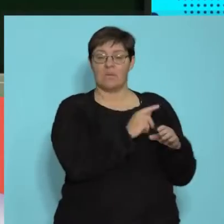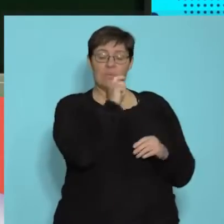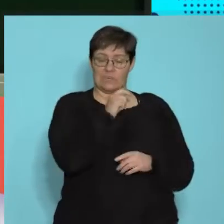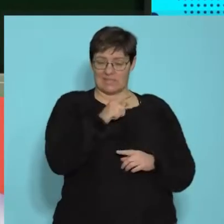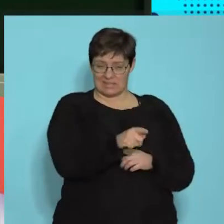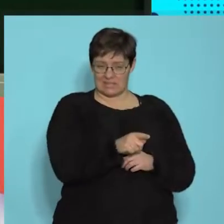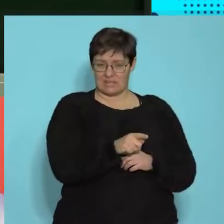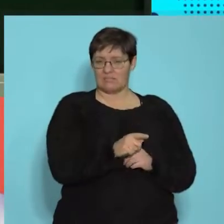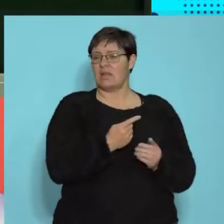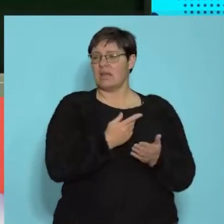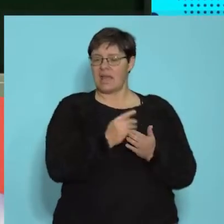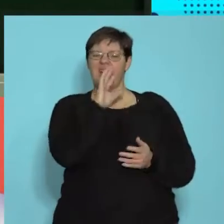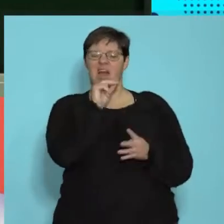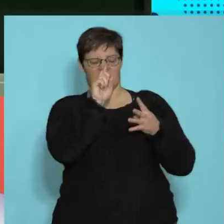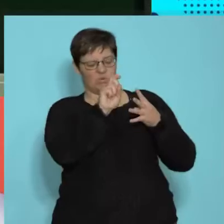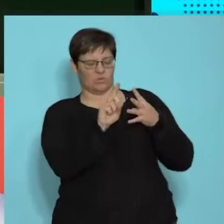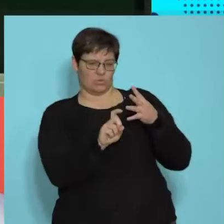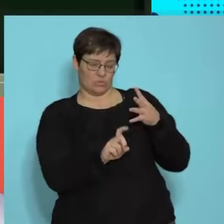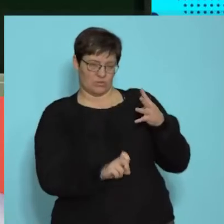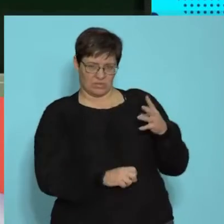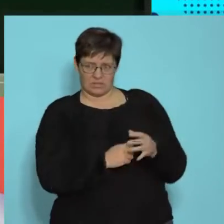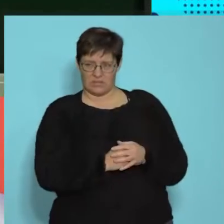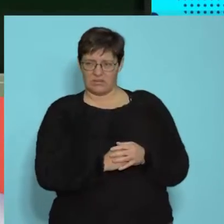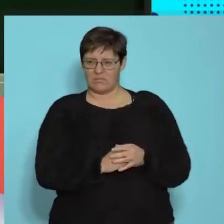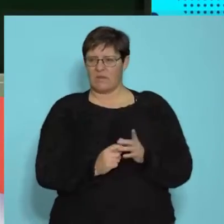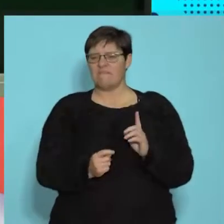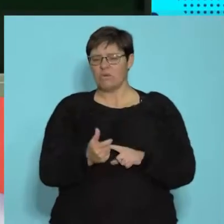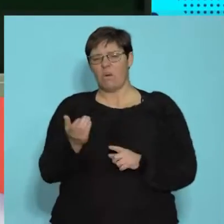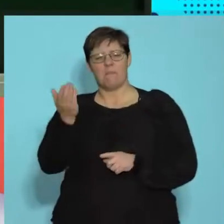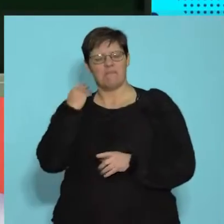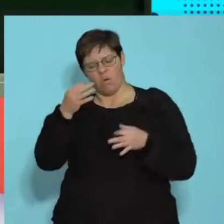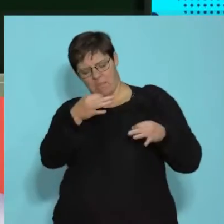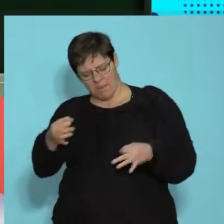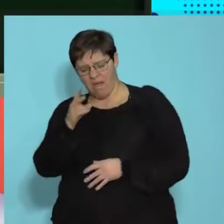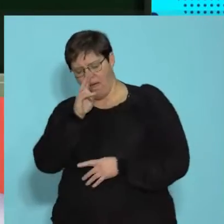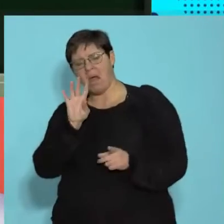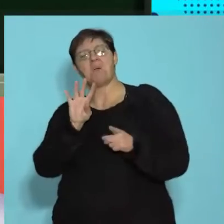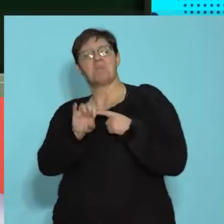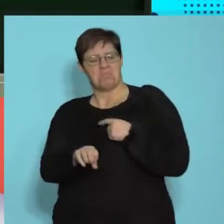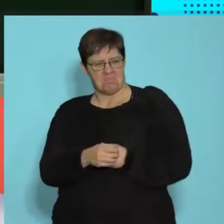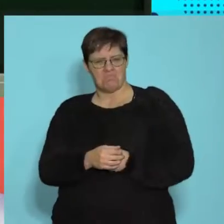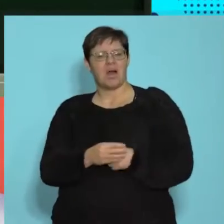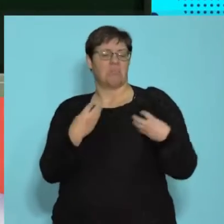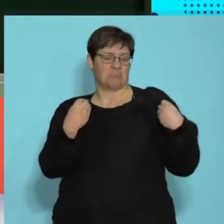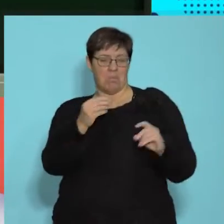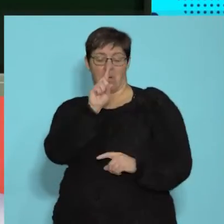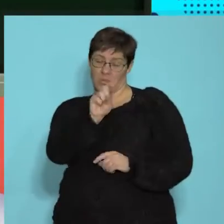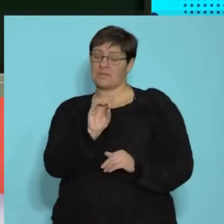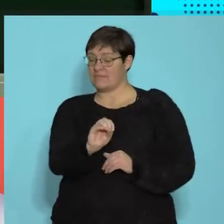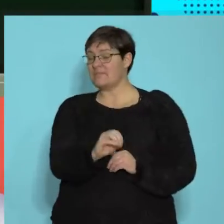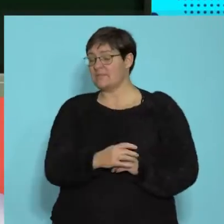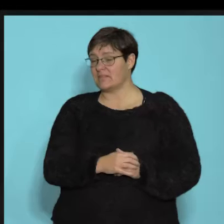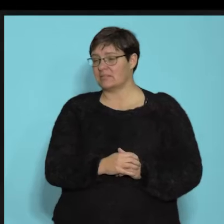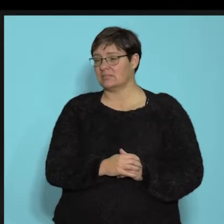using this model, they can actually ask you questions. I went through a few past papers and whatnot, and I said, see that this is quite a popular